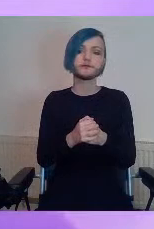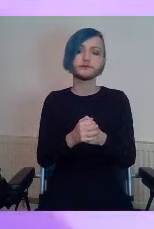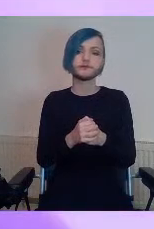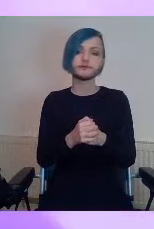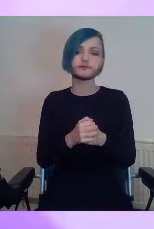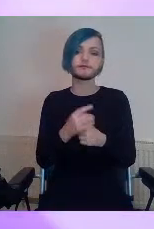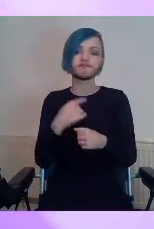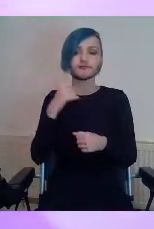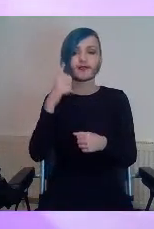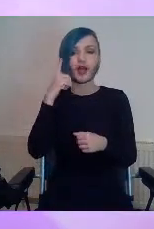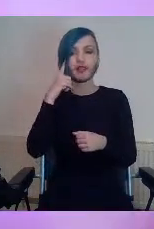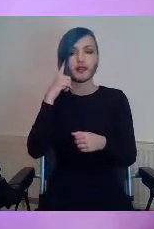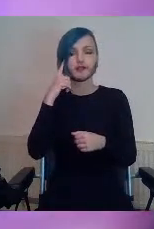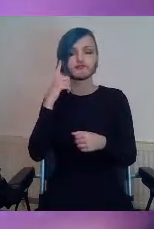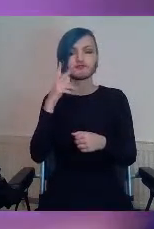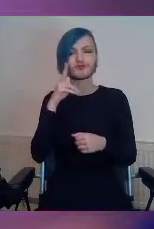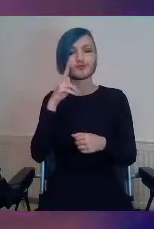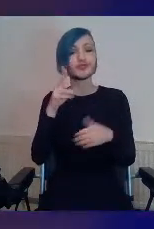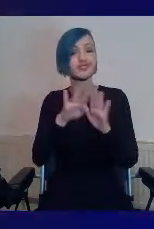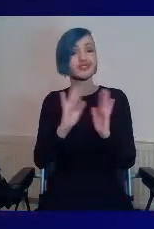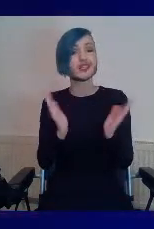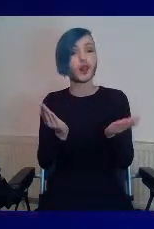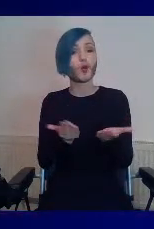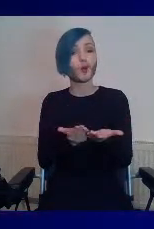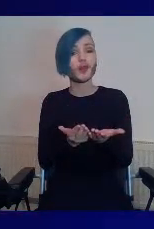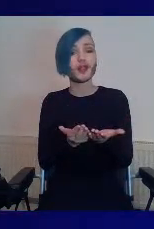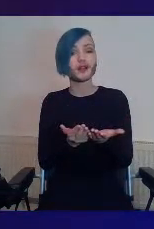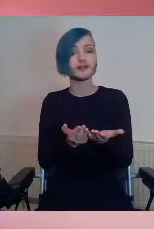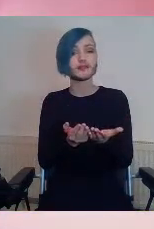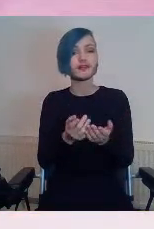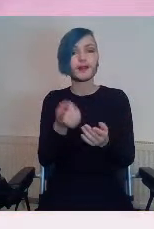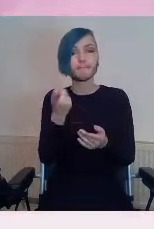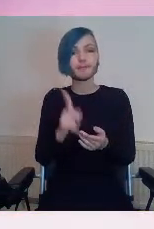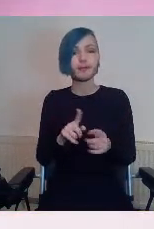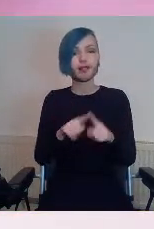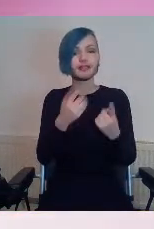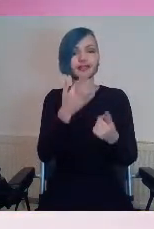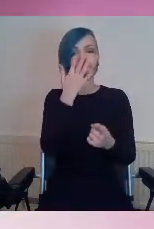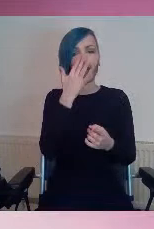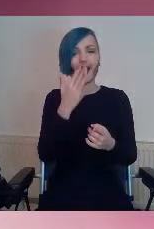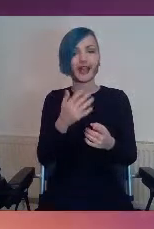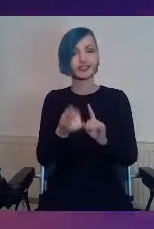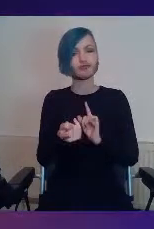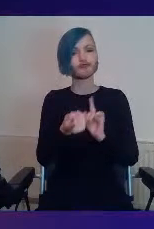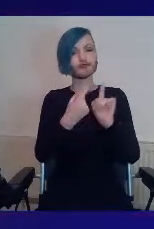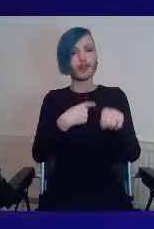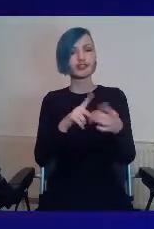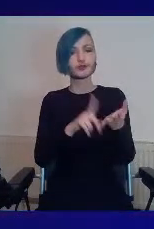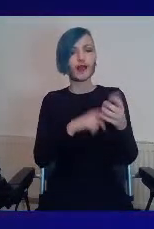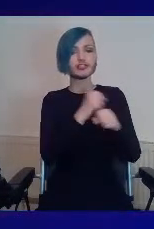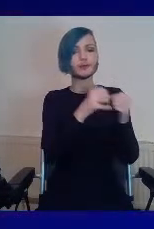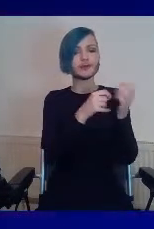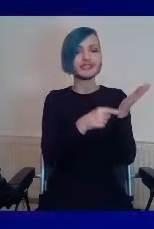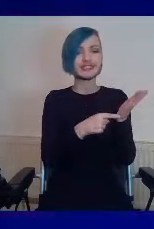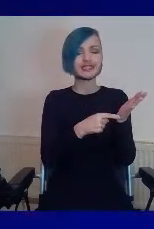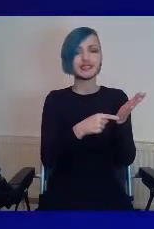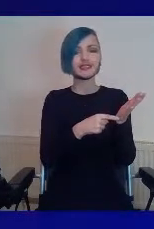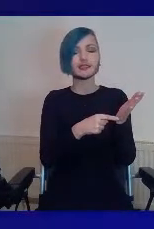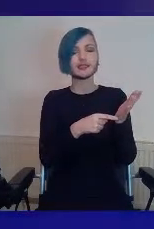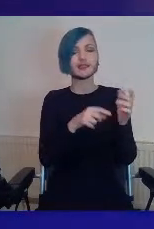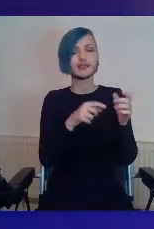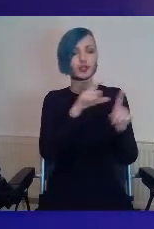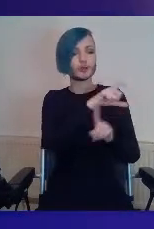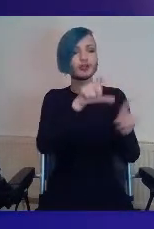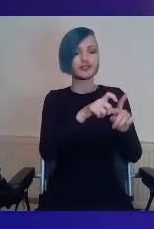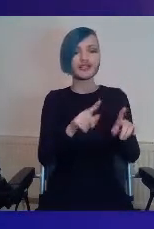across all around the world, that different people of different ages seem to react to the LGBT community and its causes in different ways. Like,